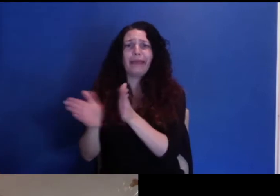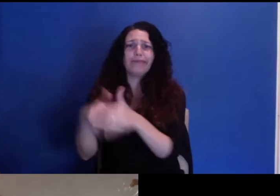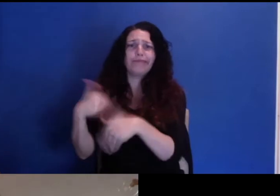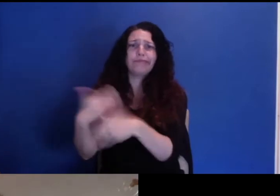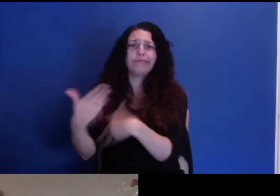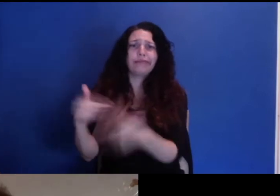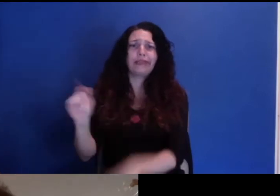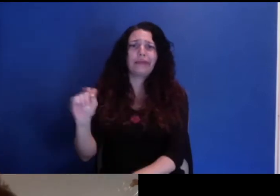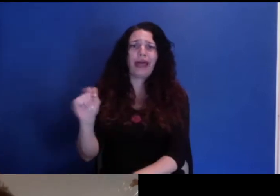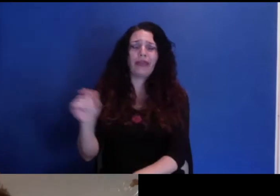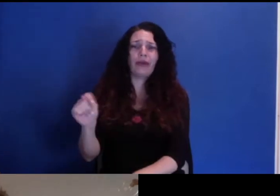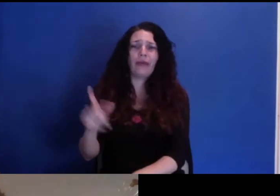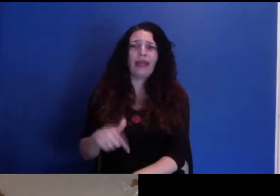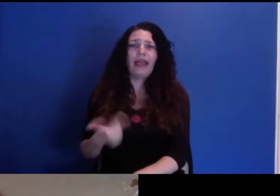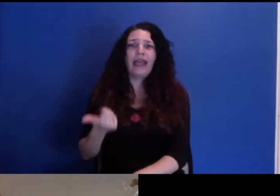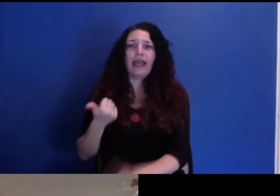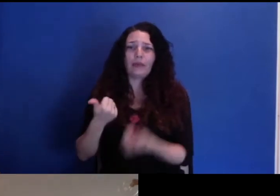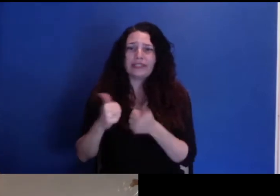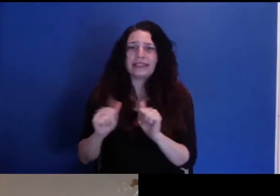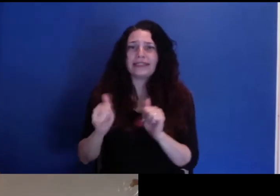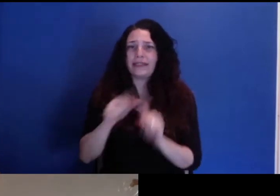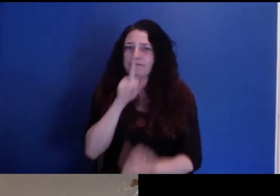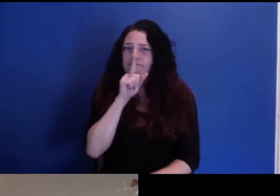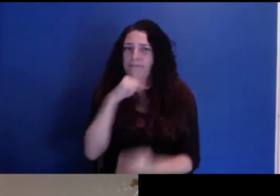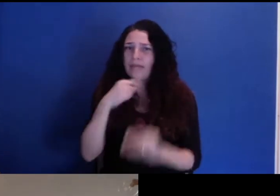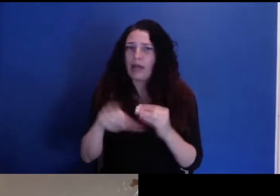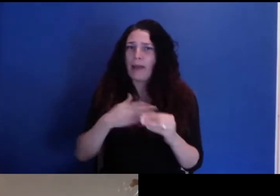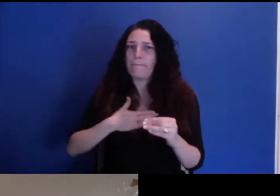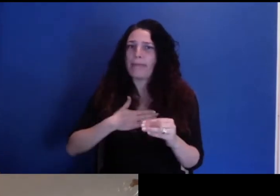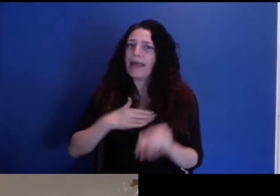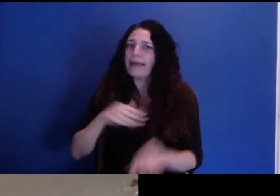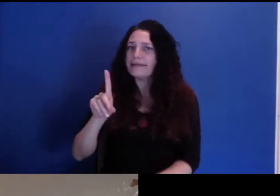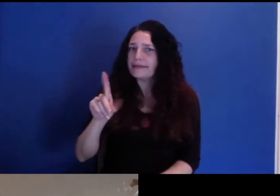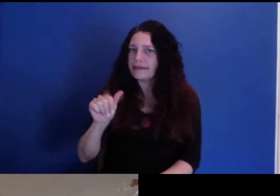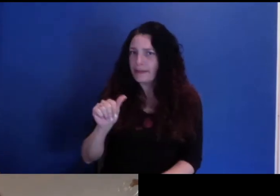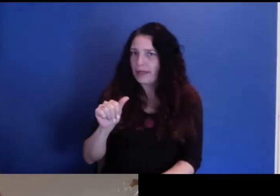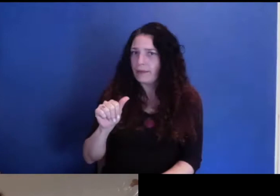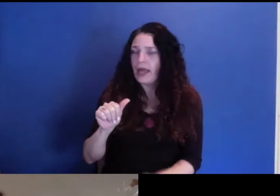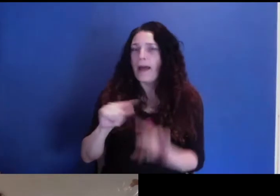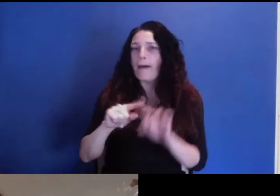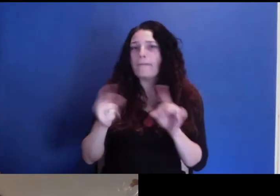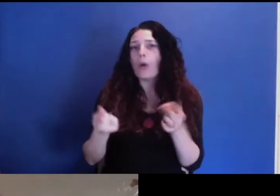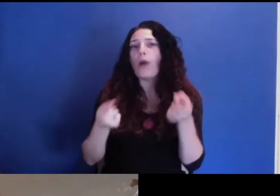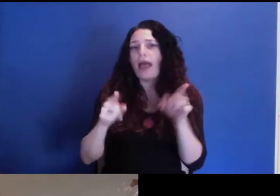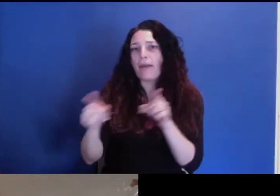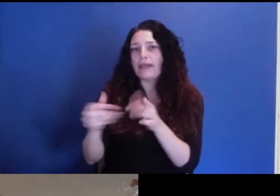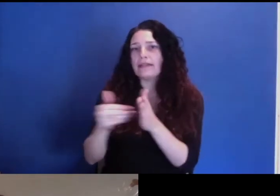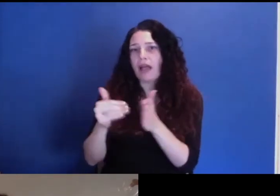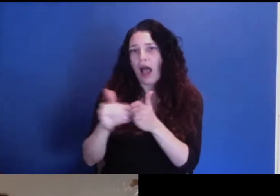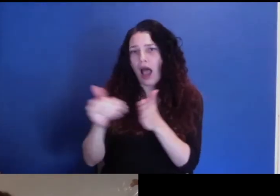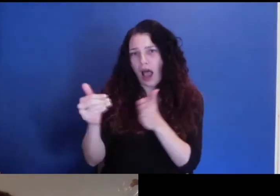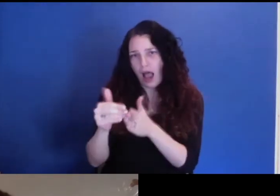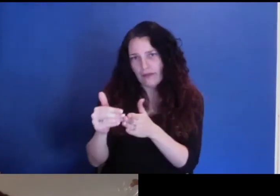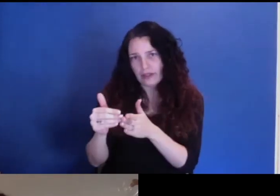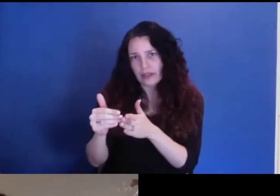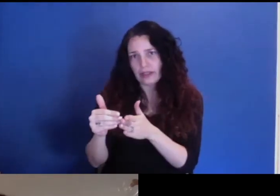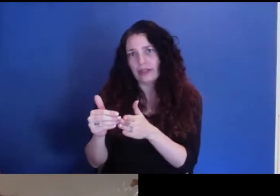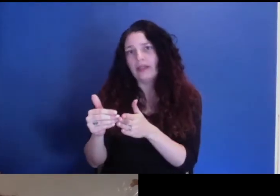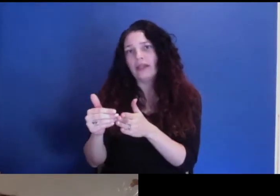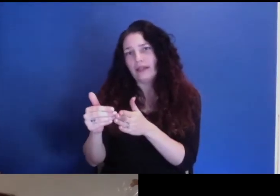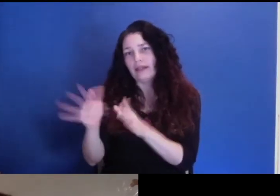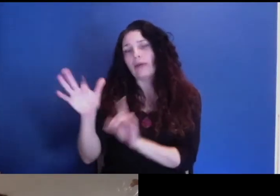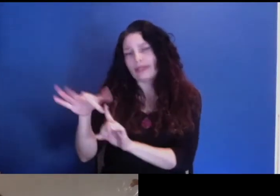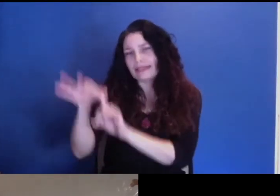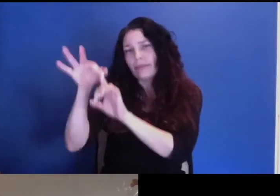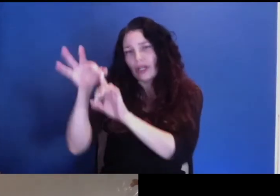I was closeted about my disability. What happens with Ryan, the character in Special, is something that I actually did, which is I got hit by a car, although in real